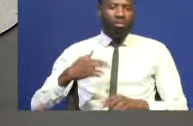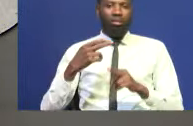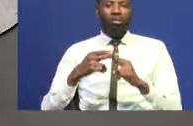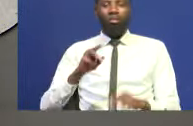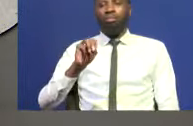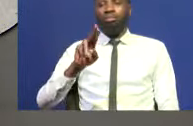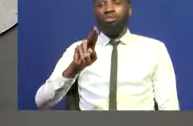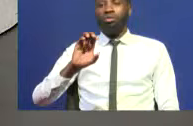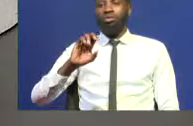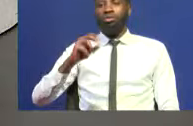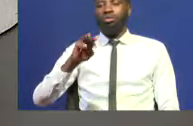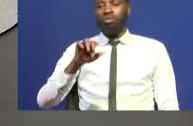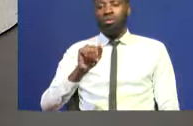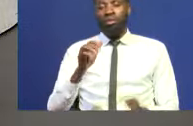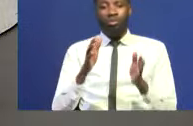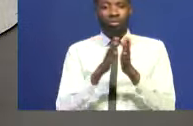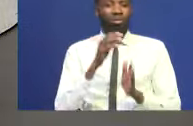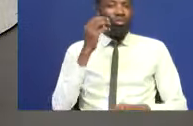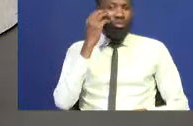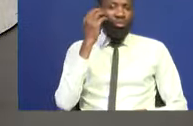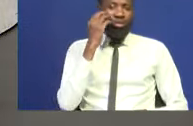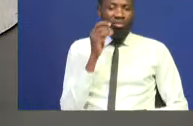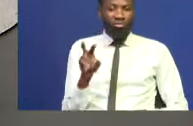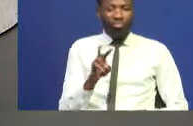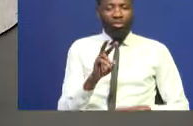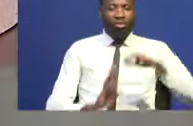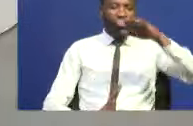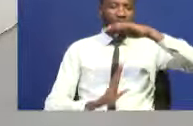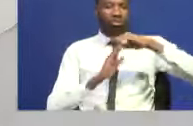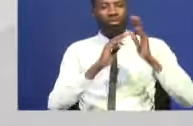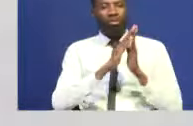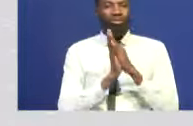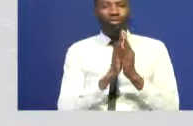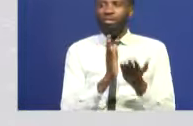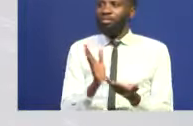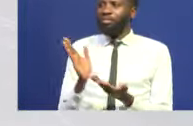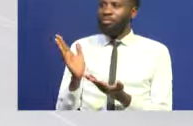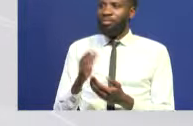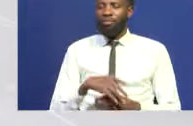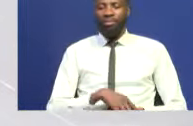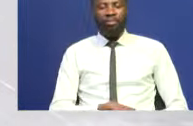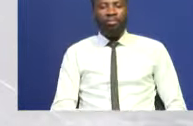Odim. And my name is Mboya. Here is a look at our top stories.